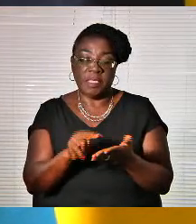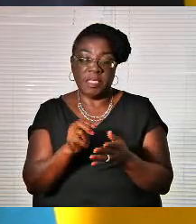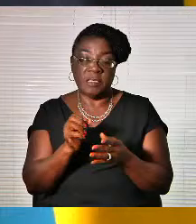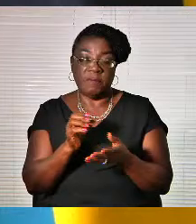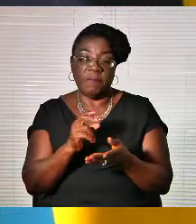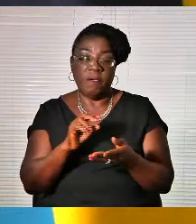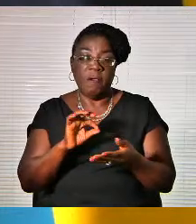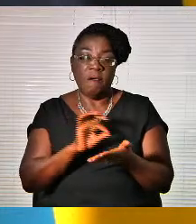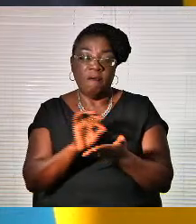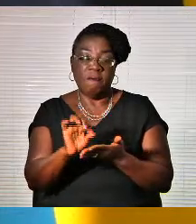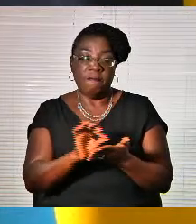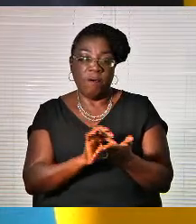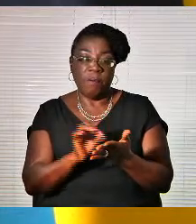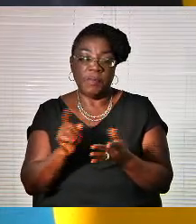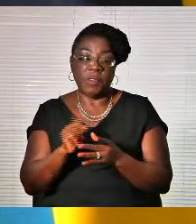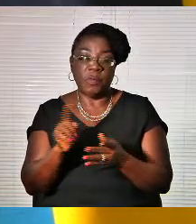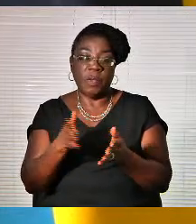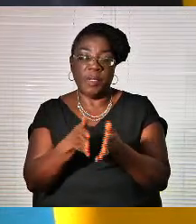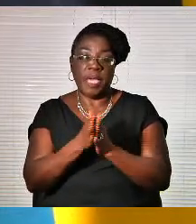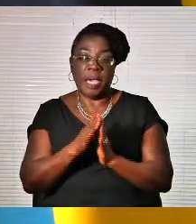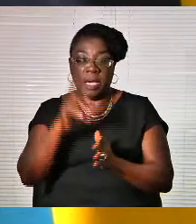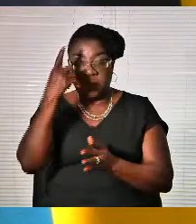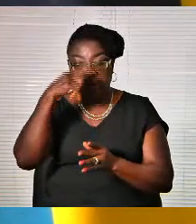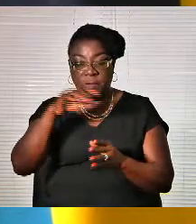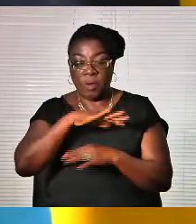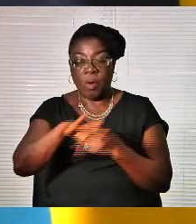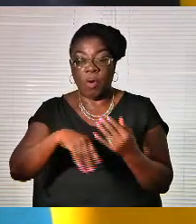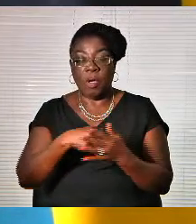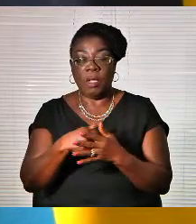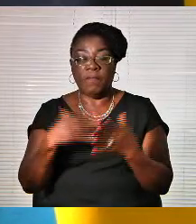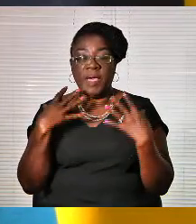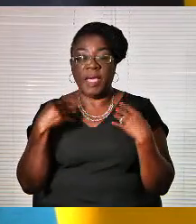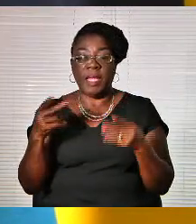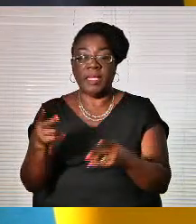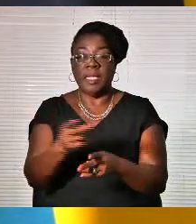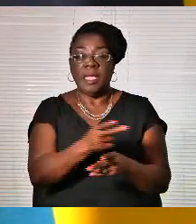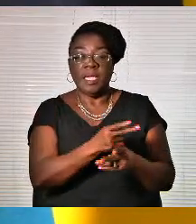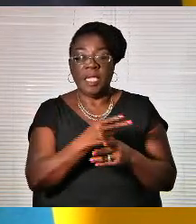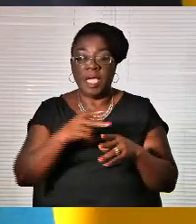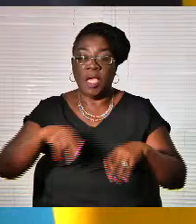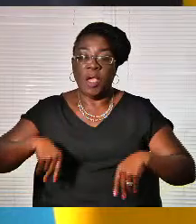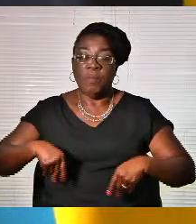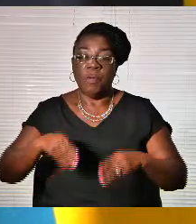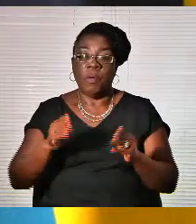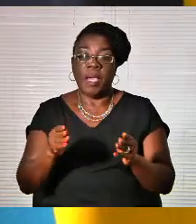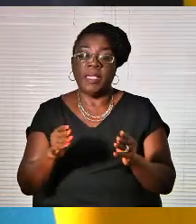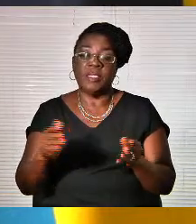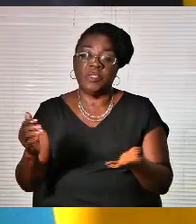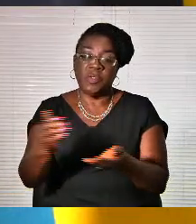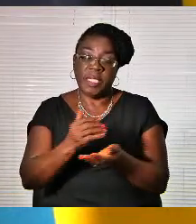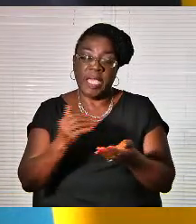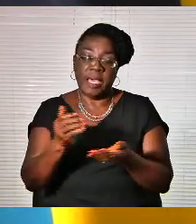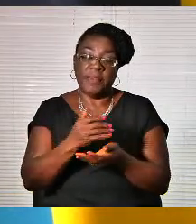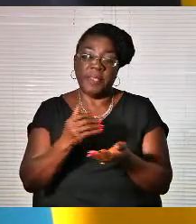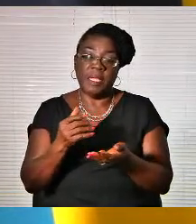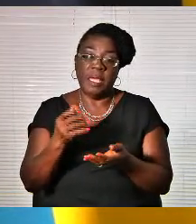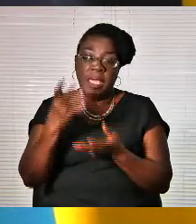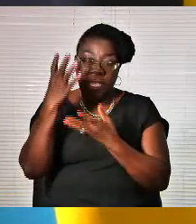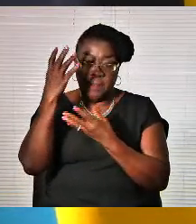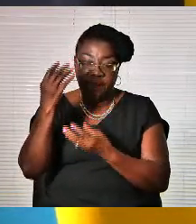initially, where we ask for all of our healthcare providers to gather certain information